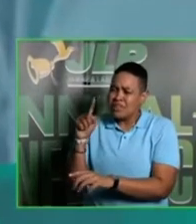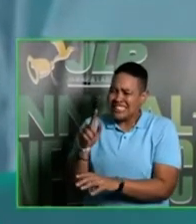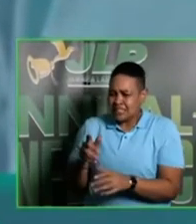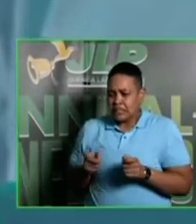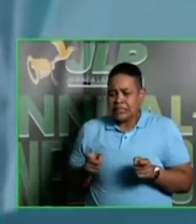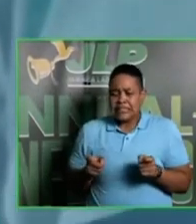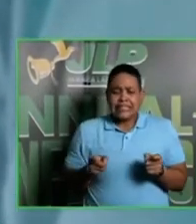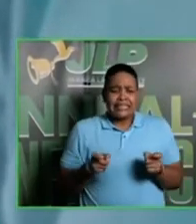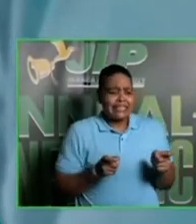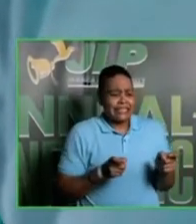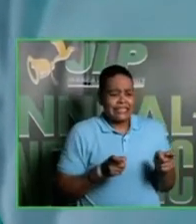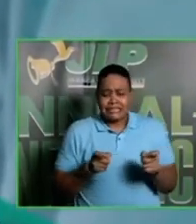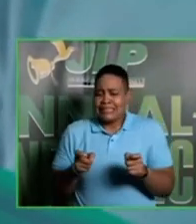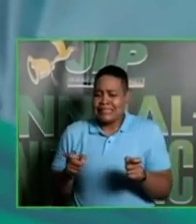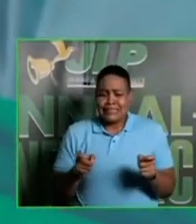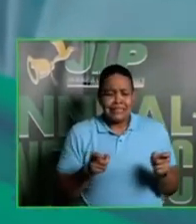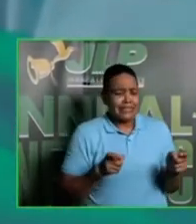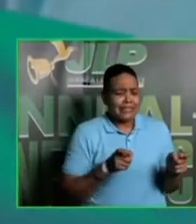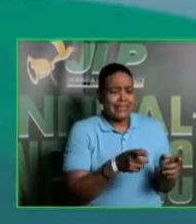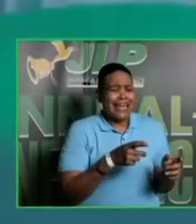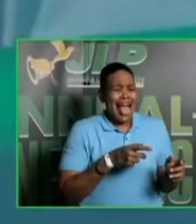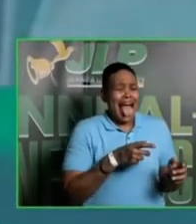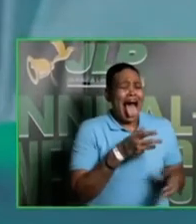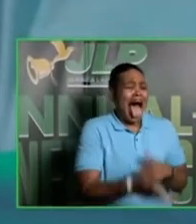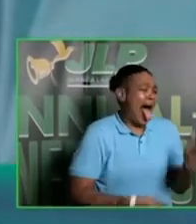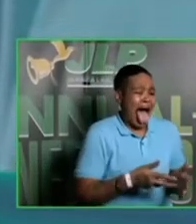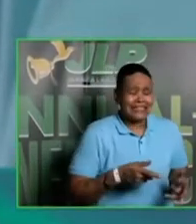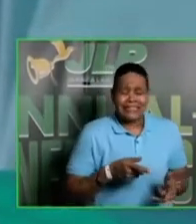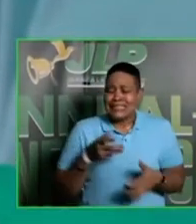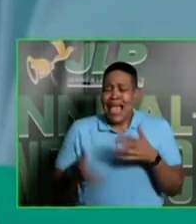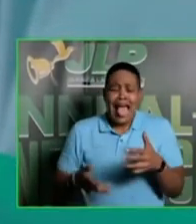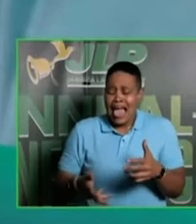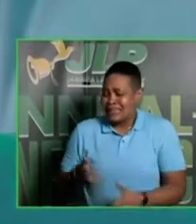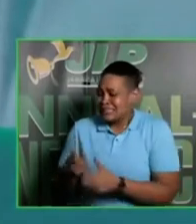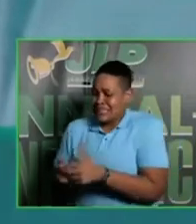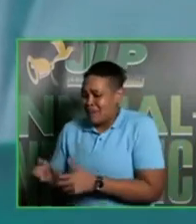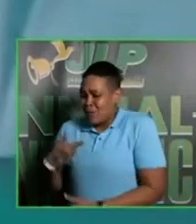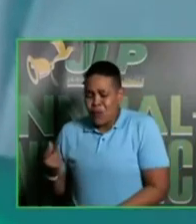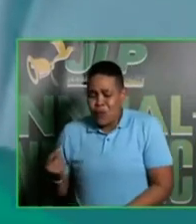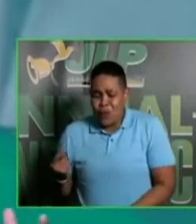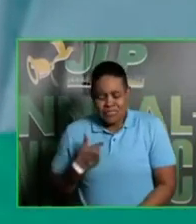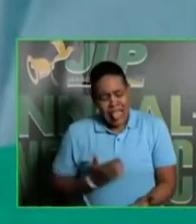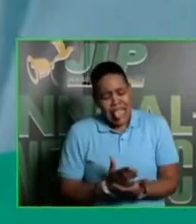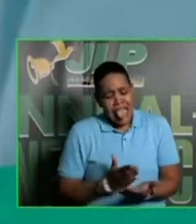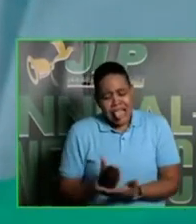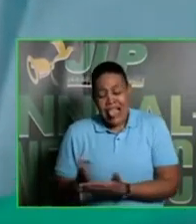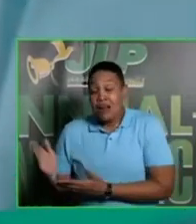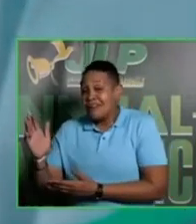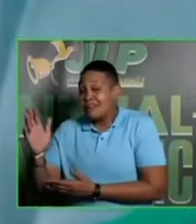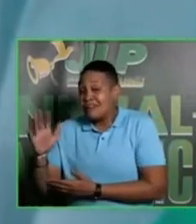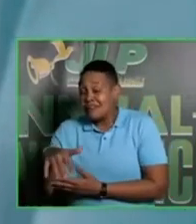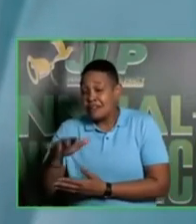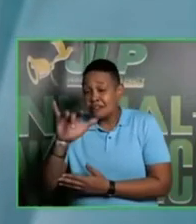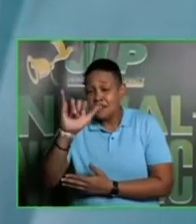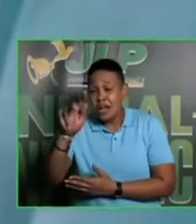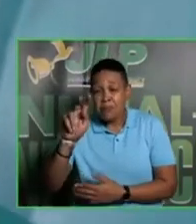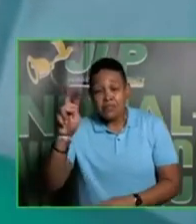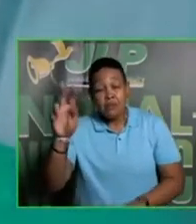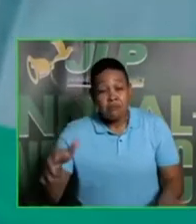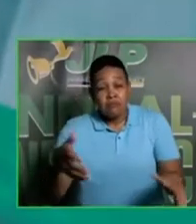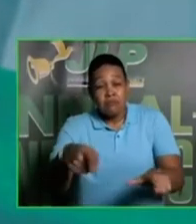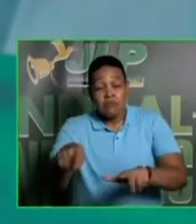ship through difficult and choppy waters. And that is why, Labourites, we have always been